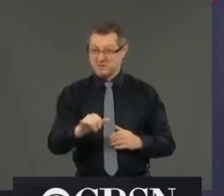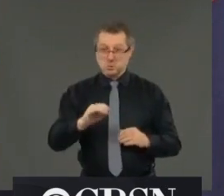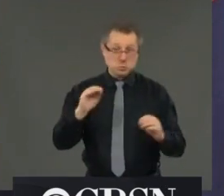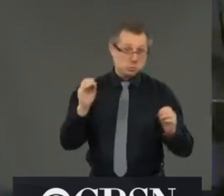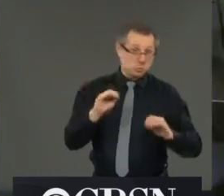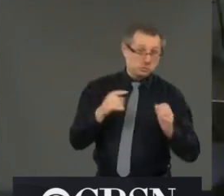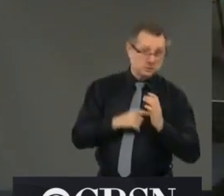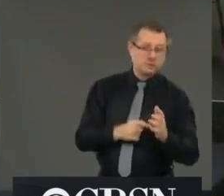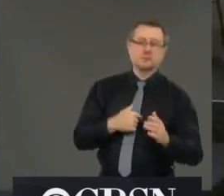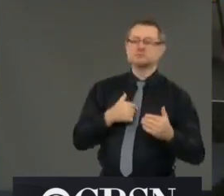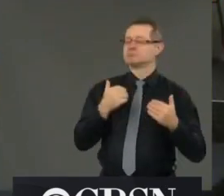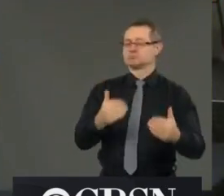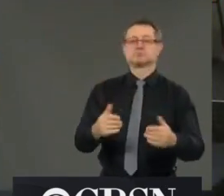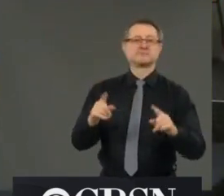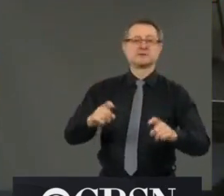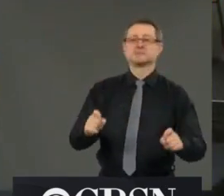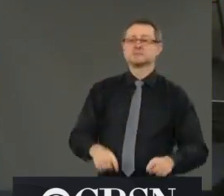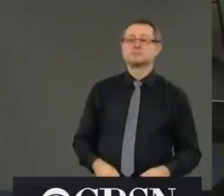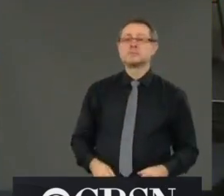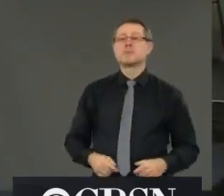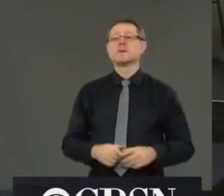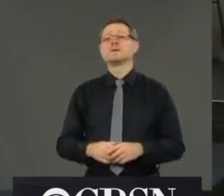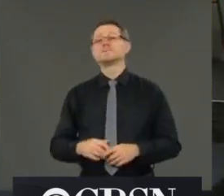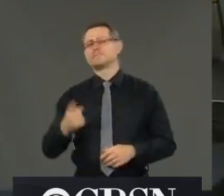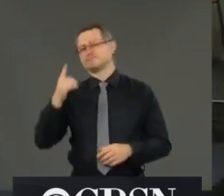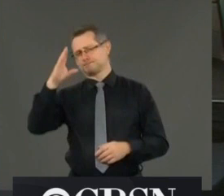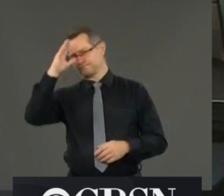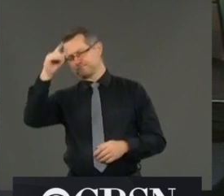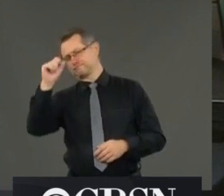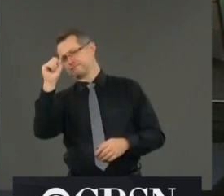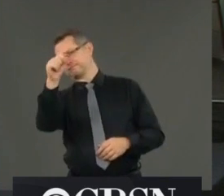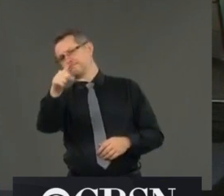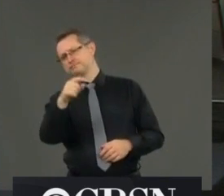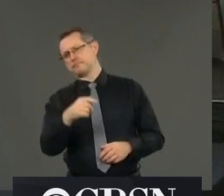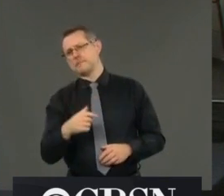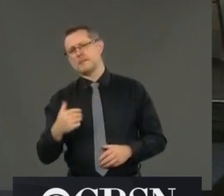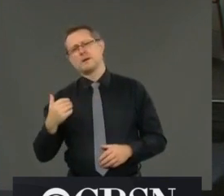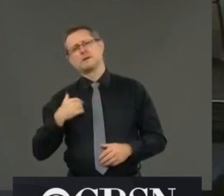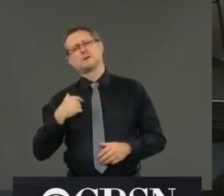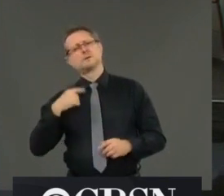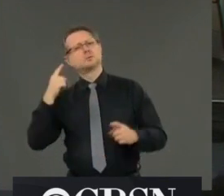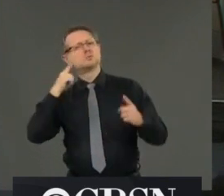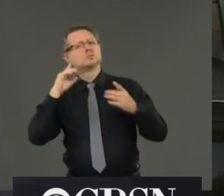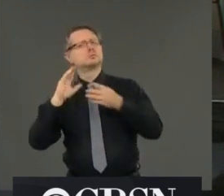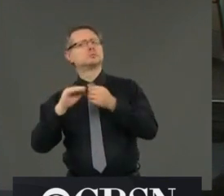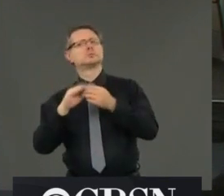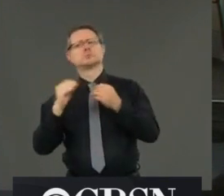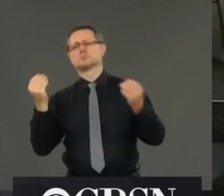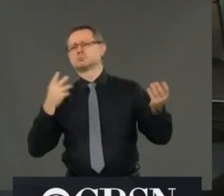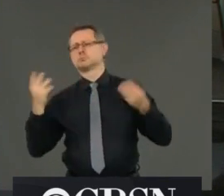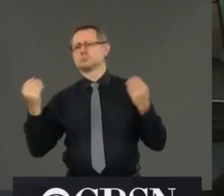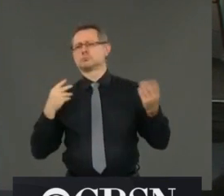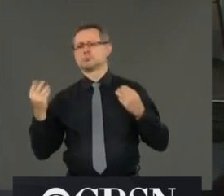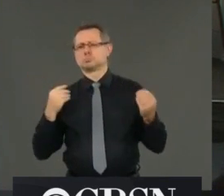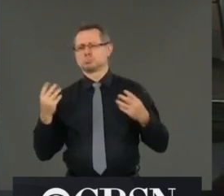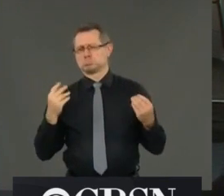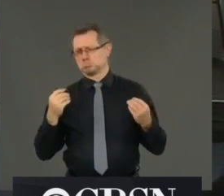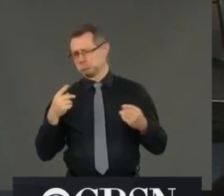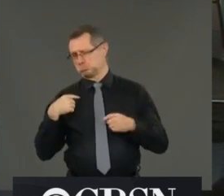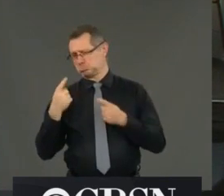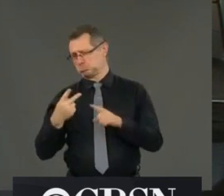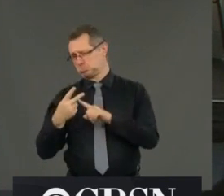Governor, I want to ask you about unemployment. We've heard from people who still for months cannot get